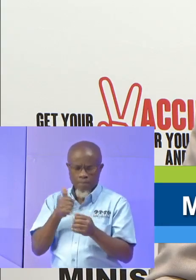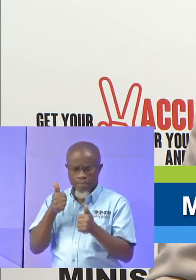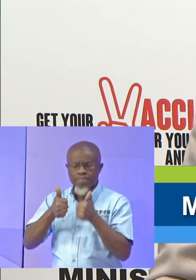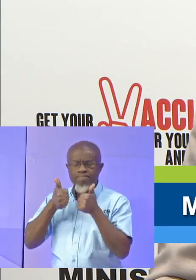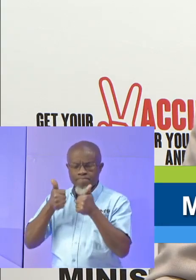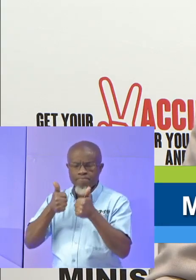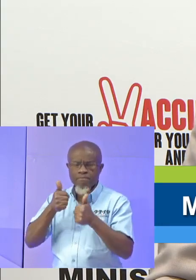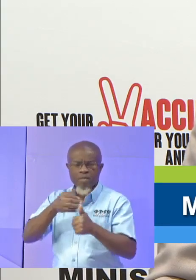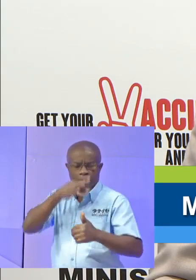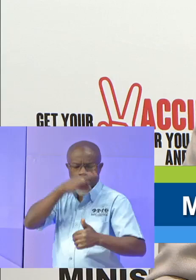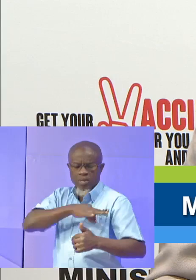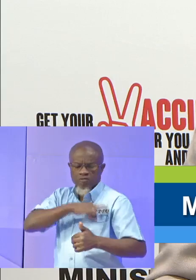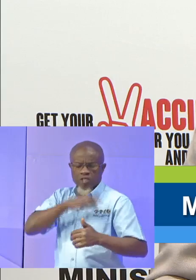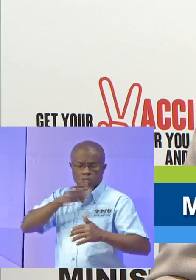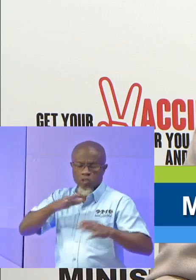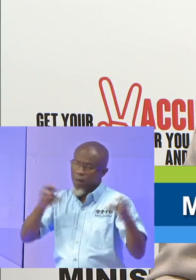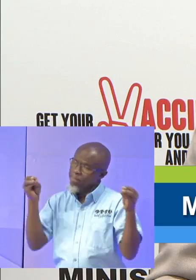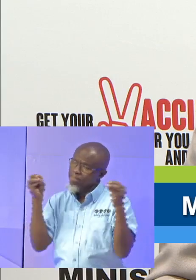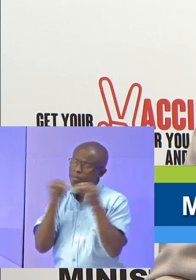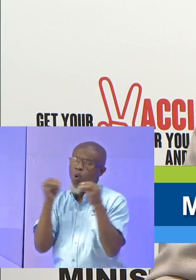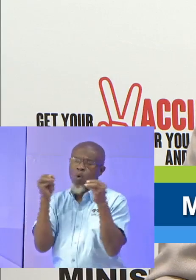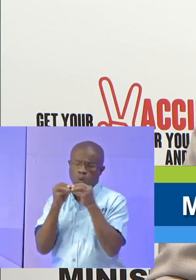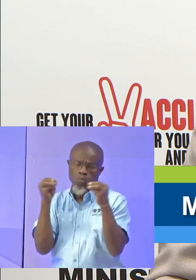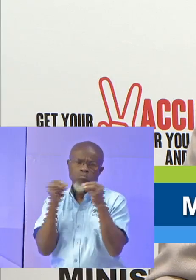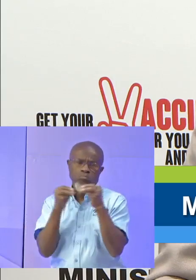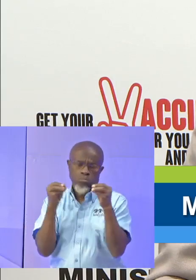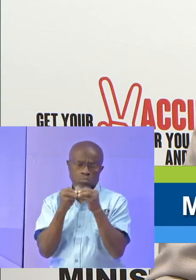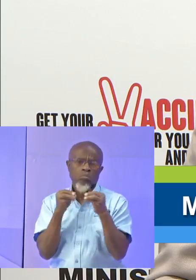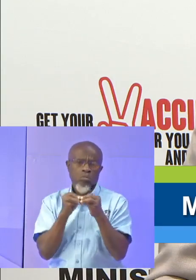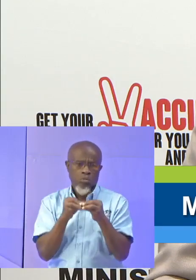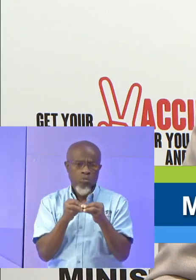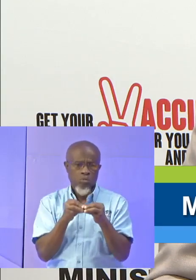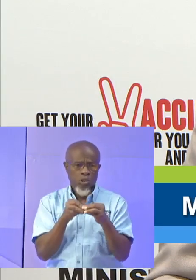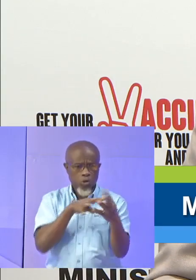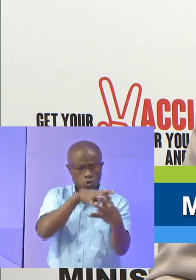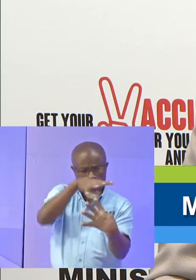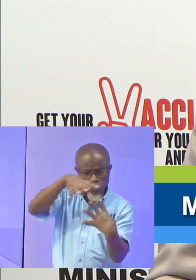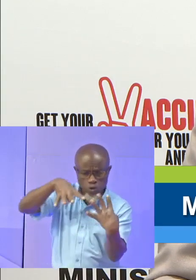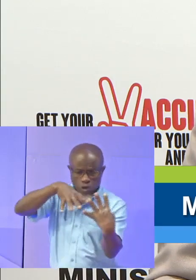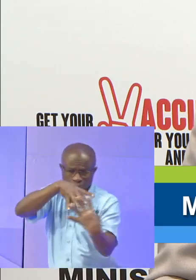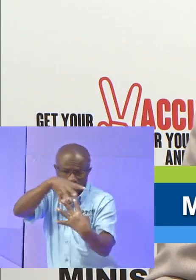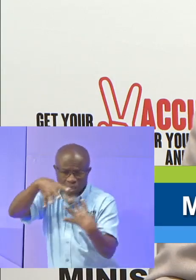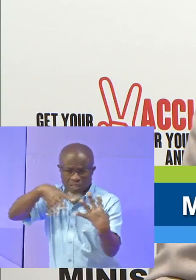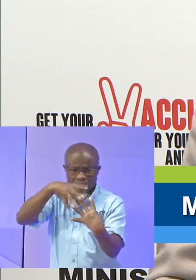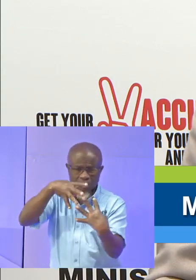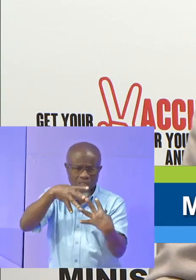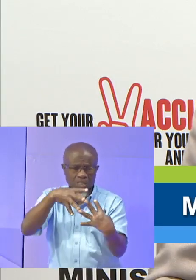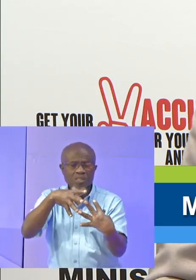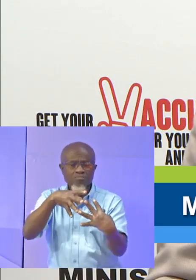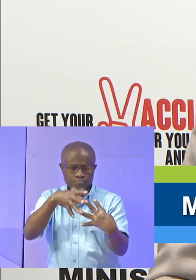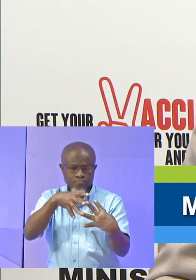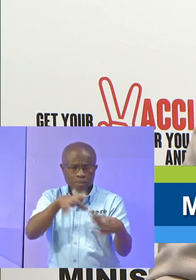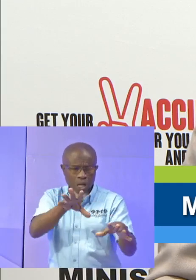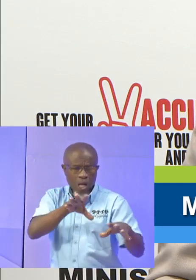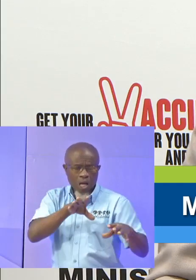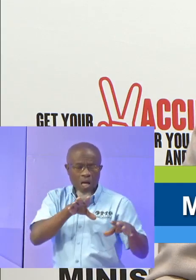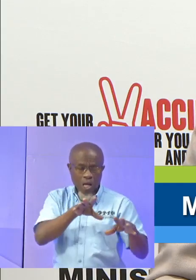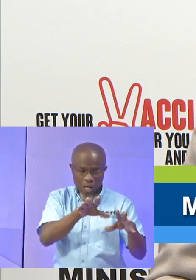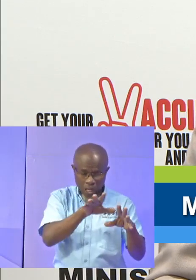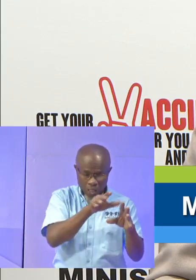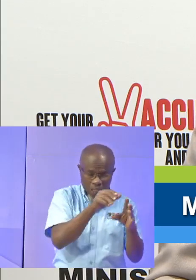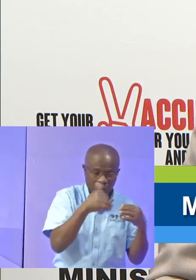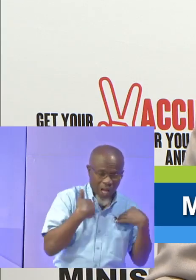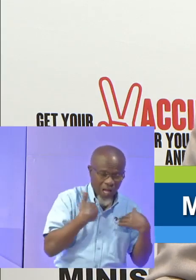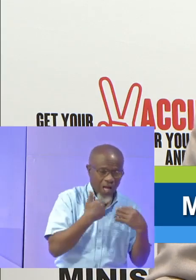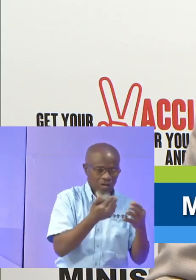their parents, the benefits to their socialization, their access to nutrition, their access